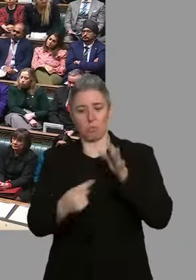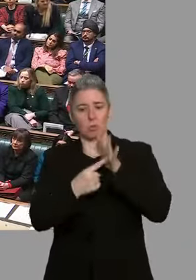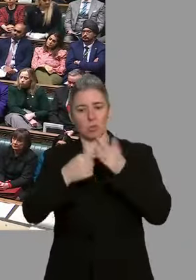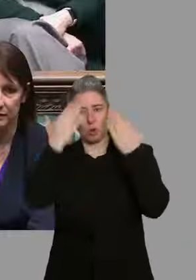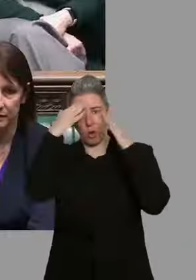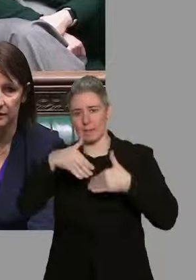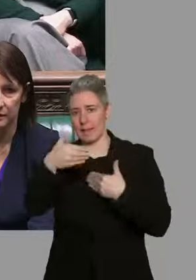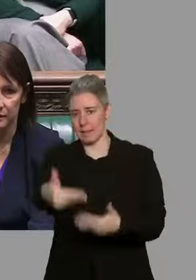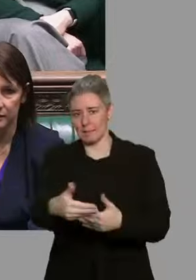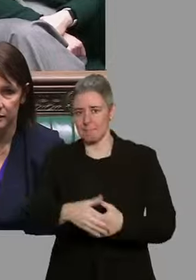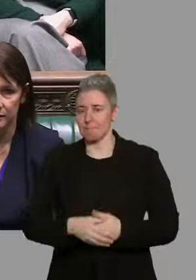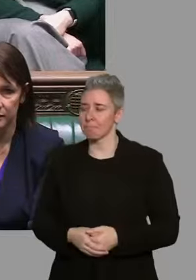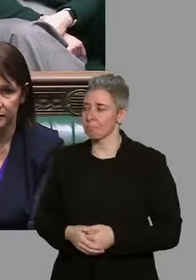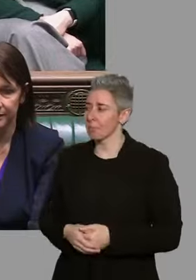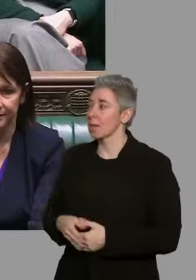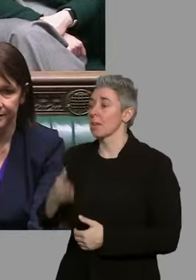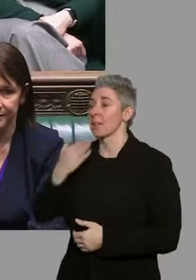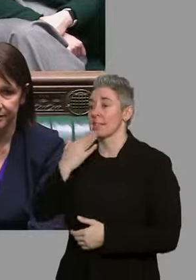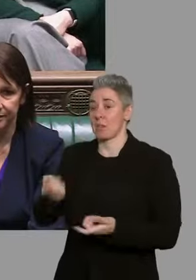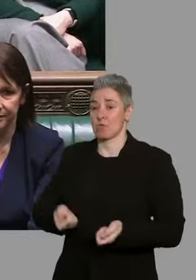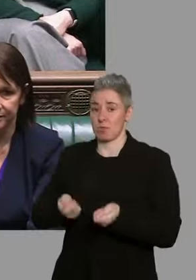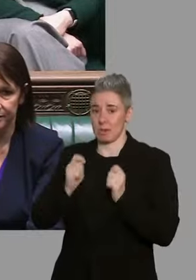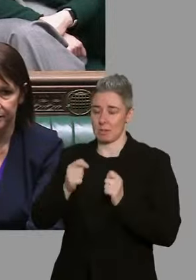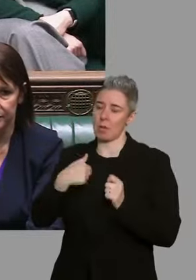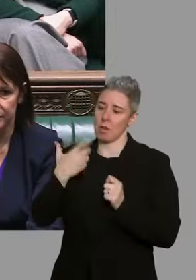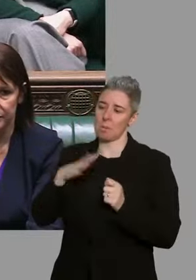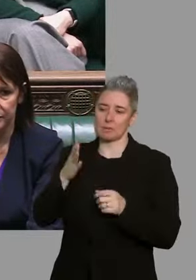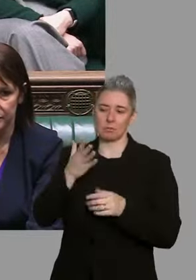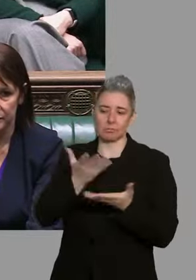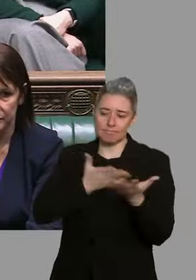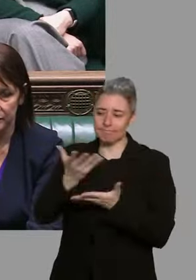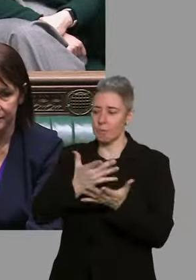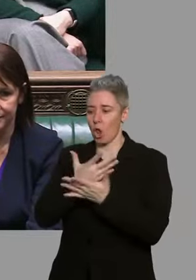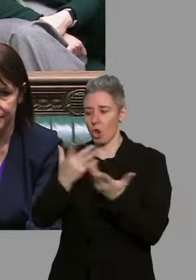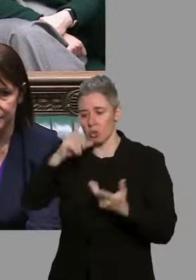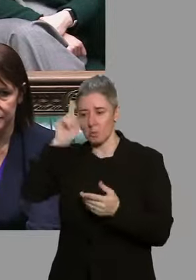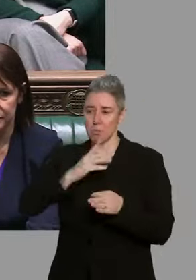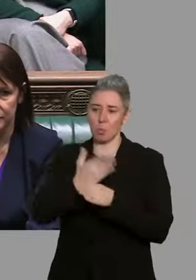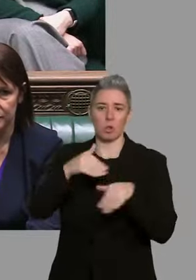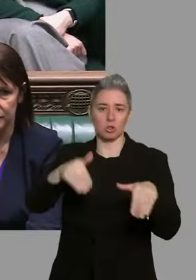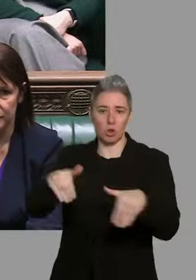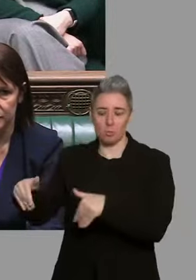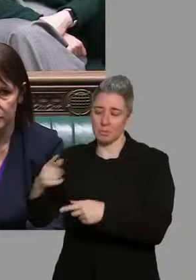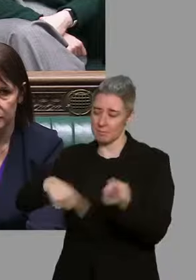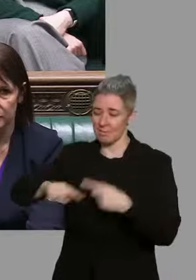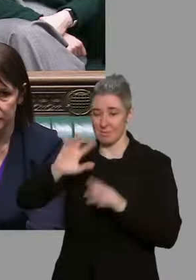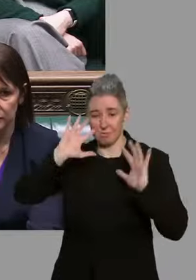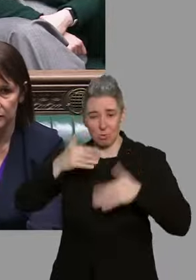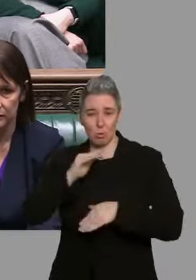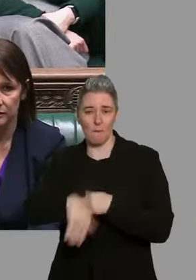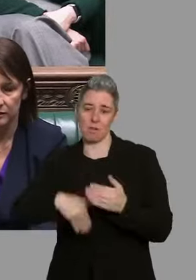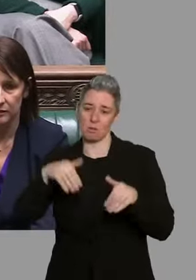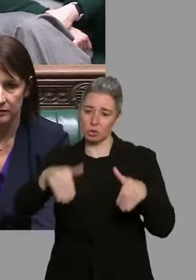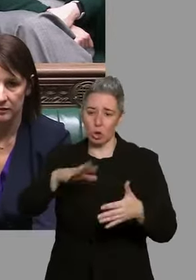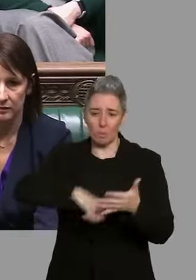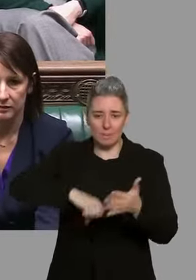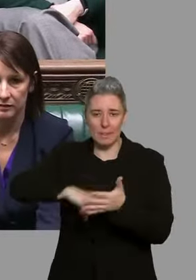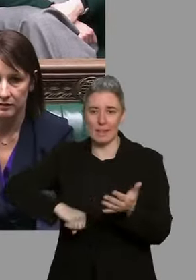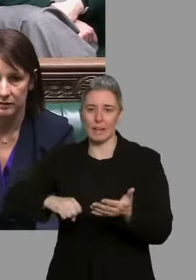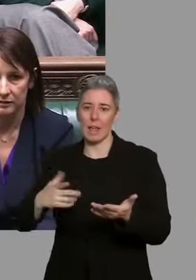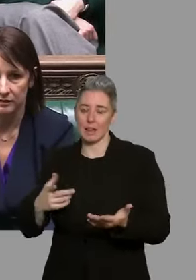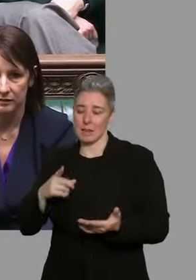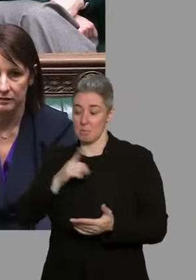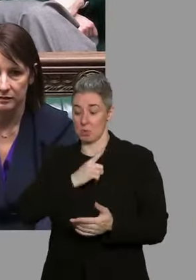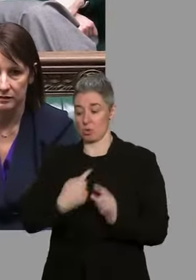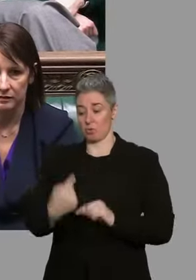our shops who are very, very concerned about shoplifting, and because of the approach that was taken by the previous government, it went out of control. We are